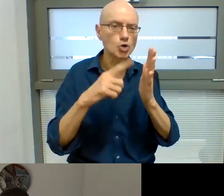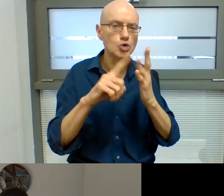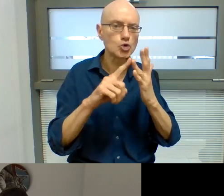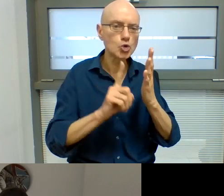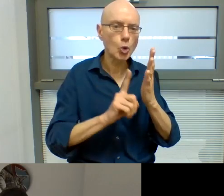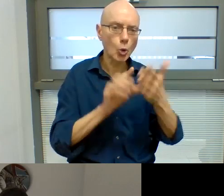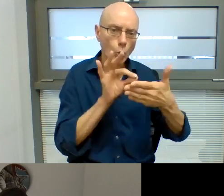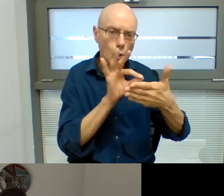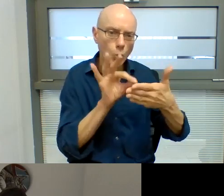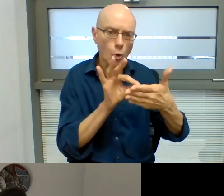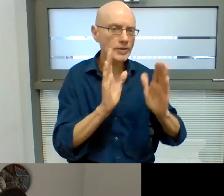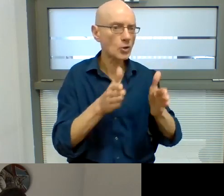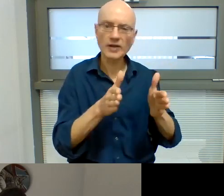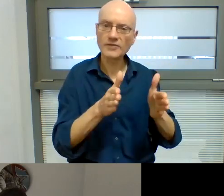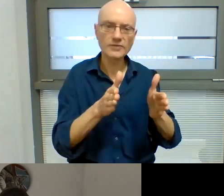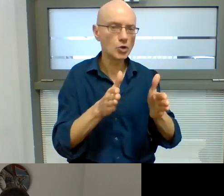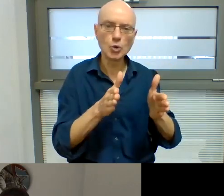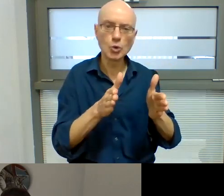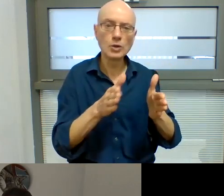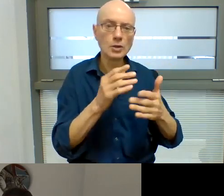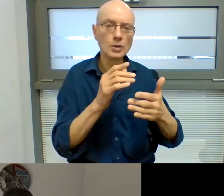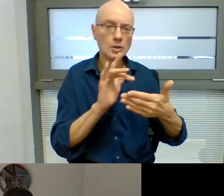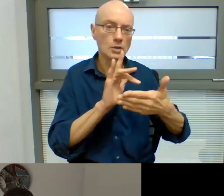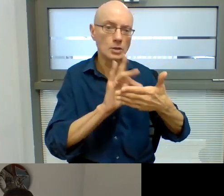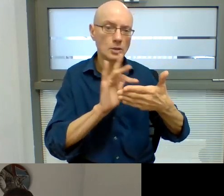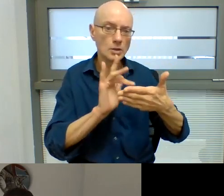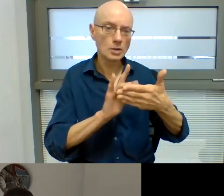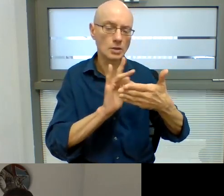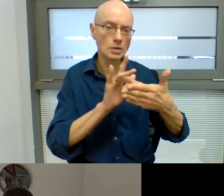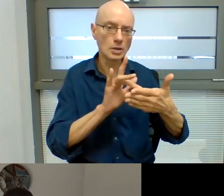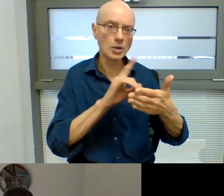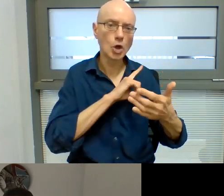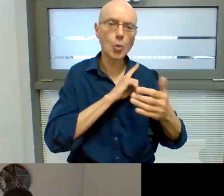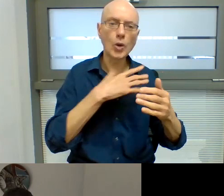have to in order to get a pressure sensitive